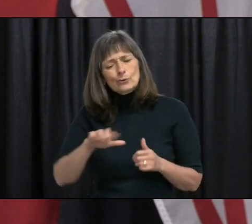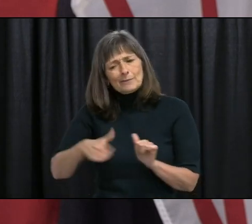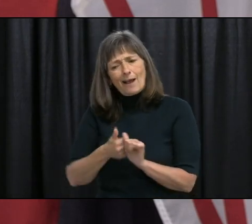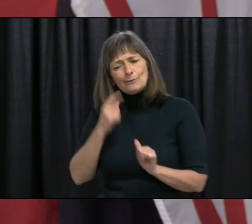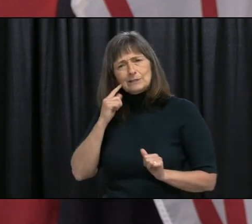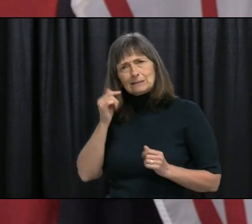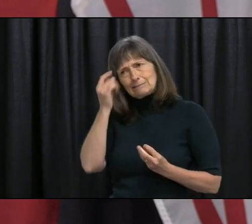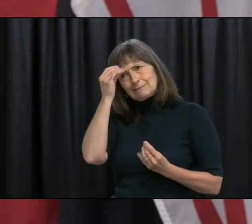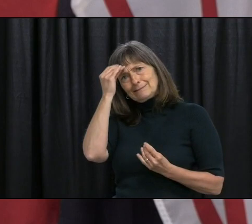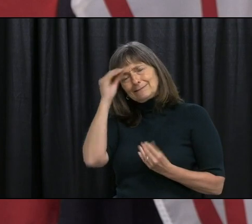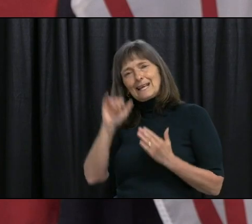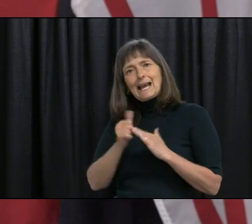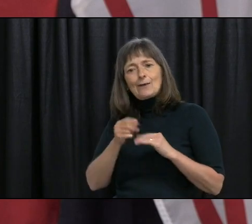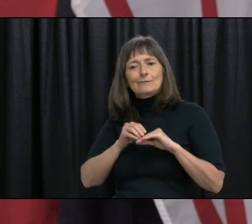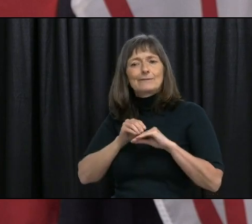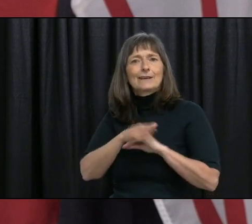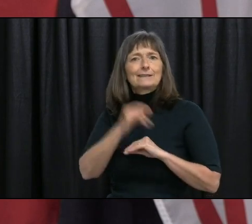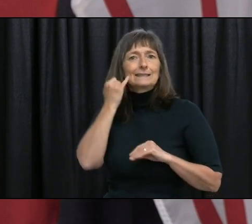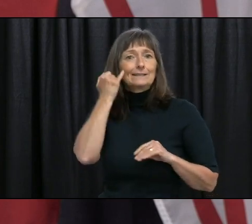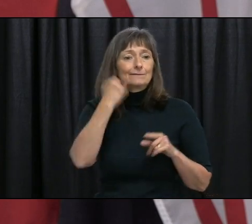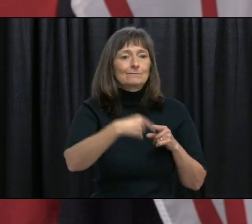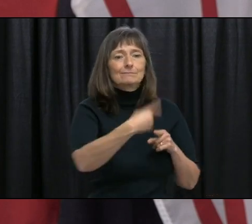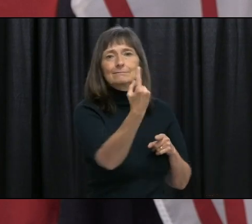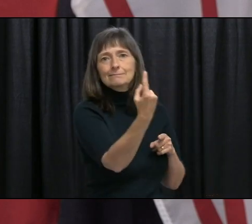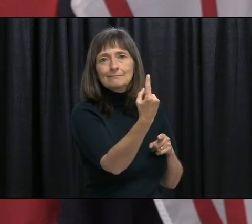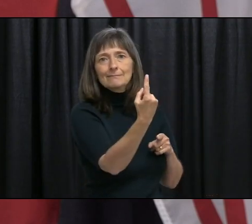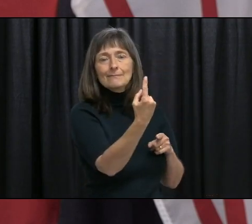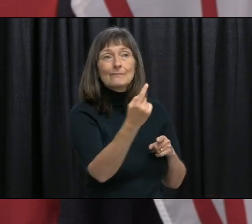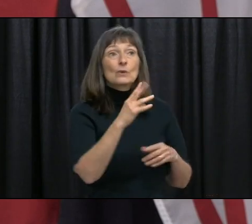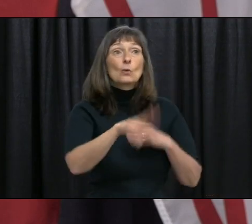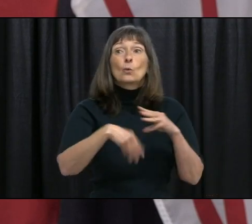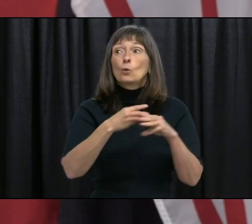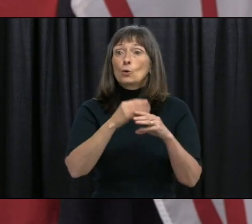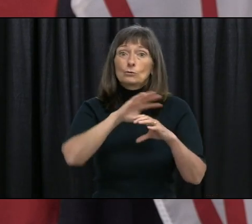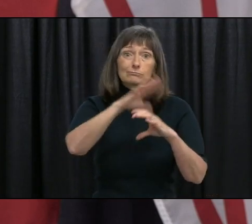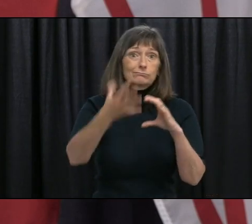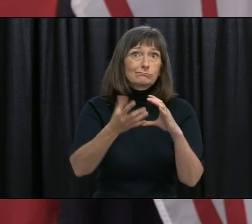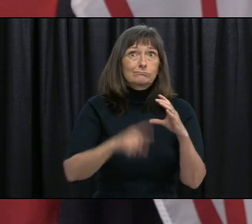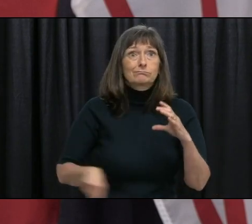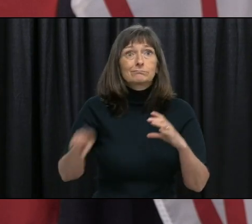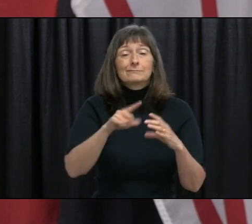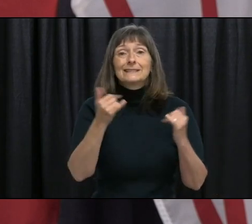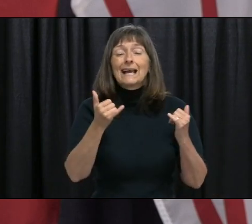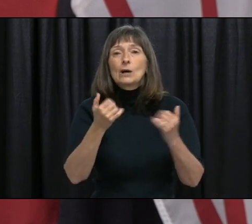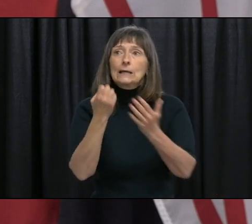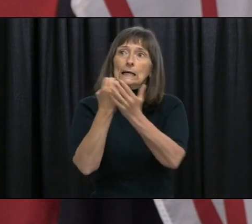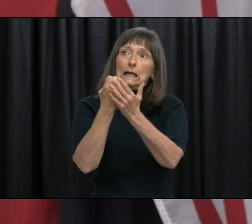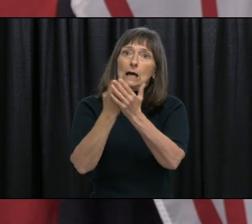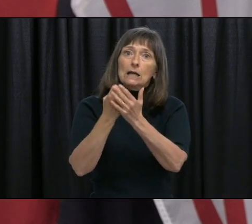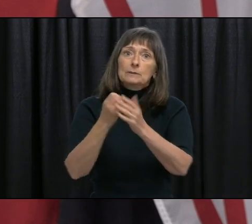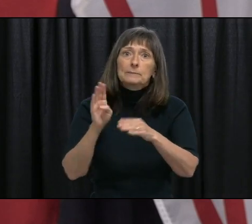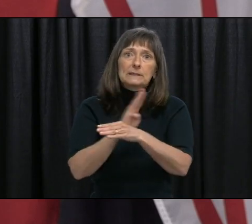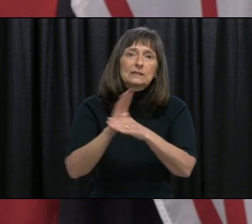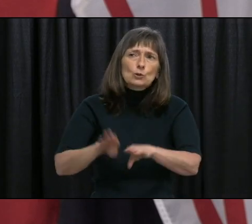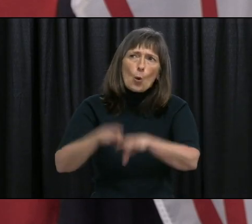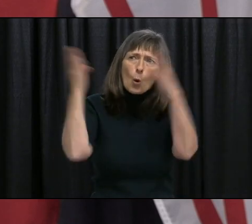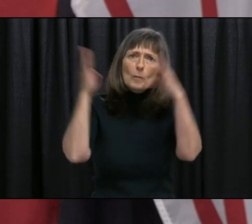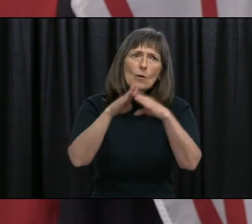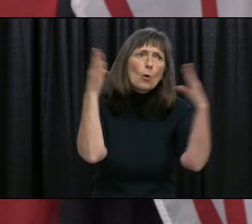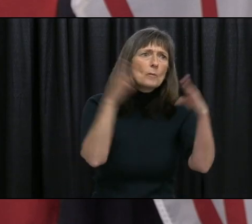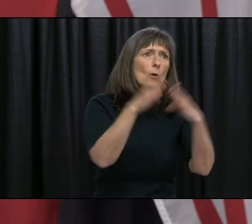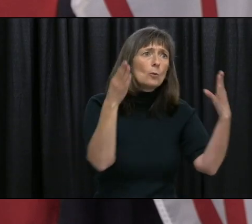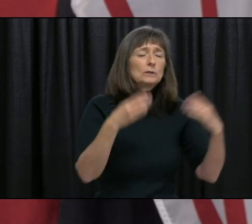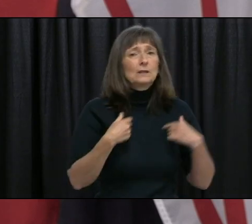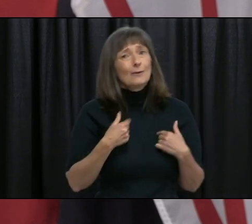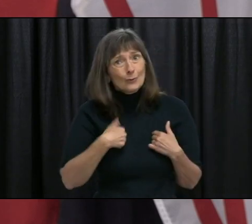of. Is, when you look around, the world right now and you see what's been happening as economies open up. I mean, we all want to get as back